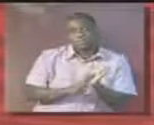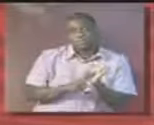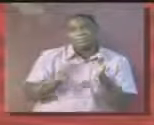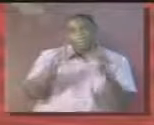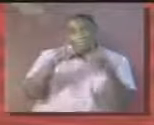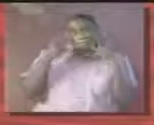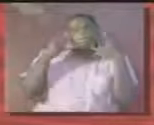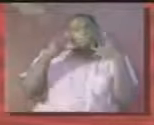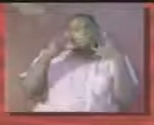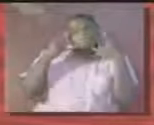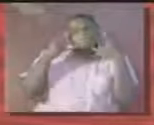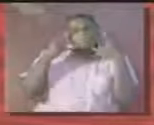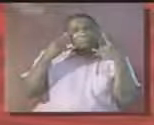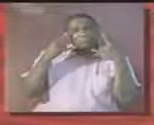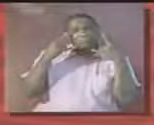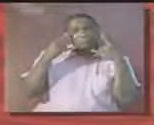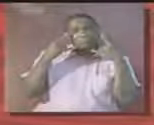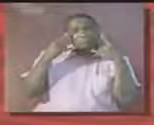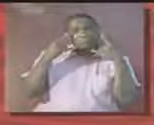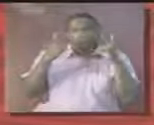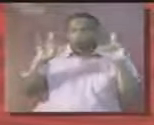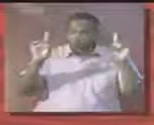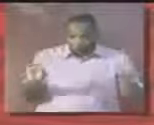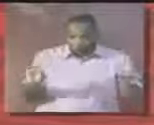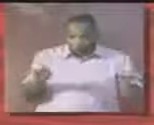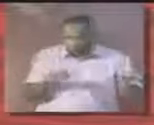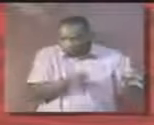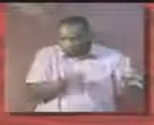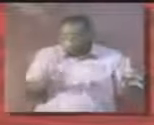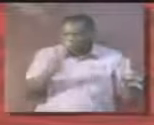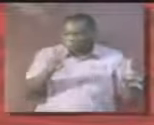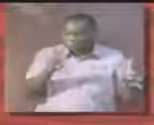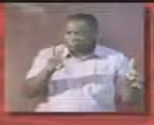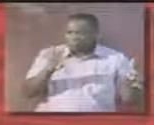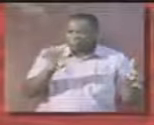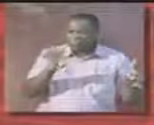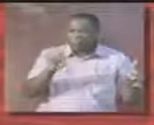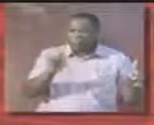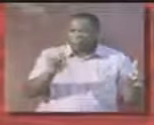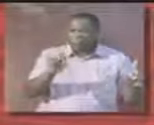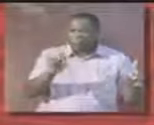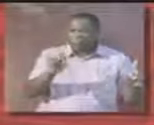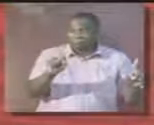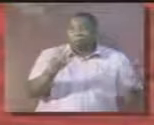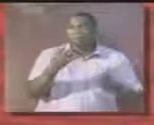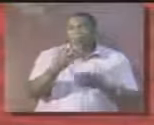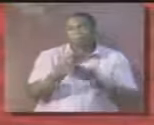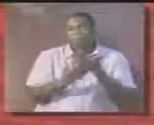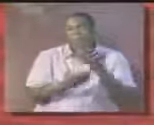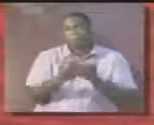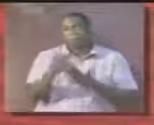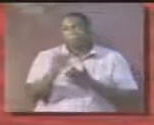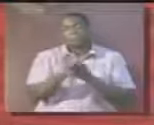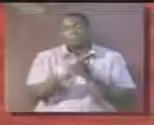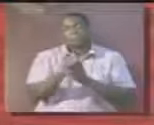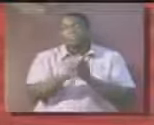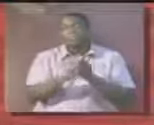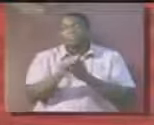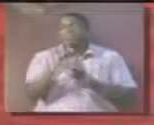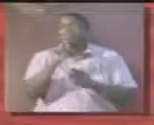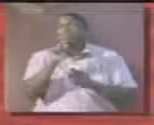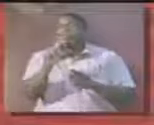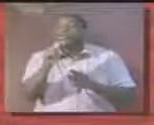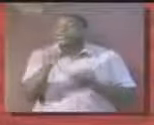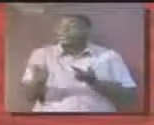your mask, watch your distancing, wash your hands, avoid congregation as required. We